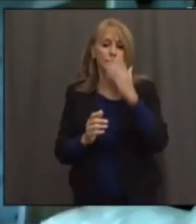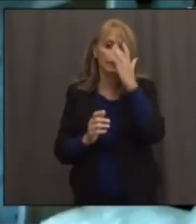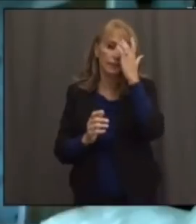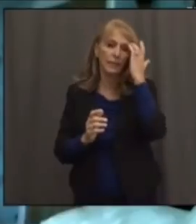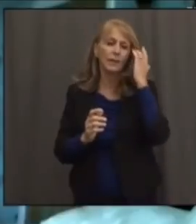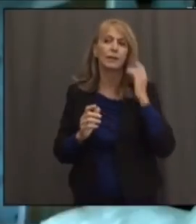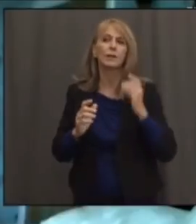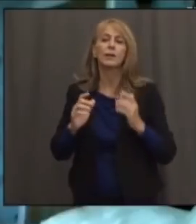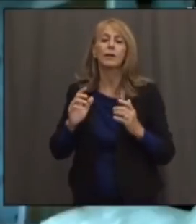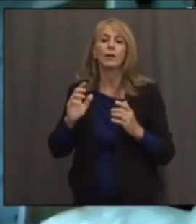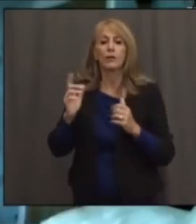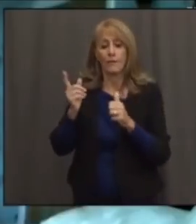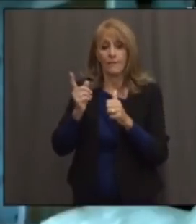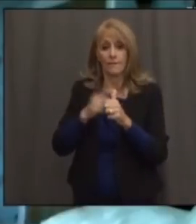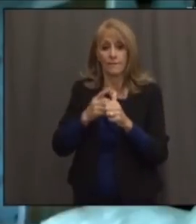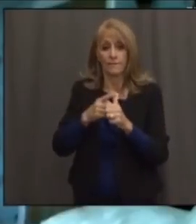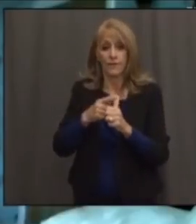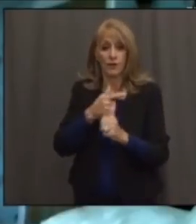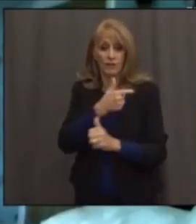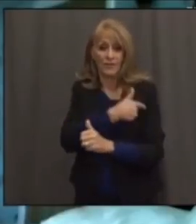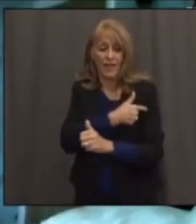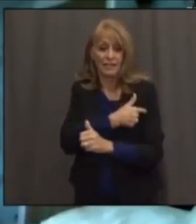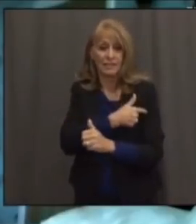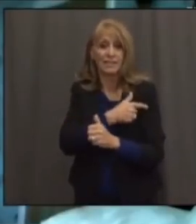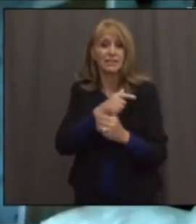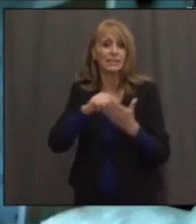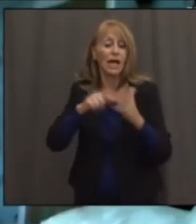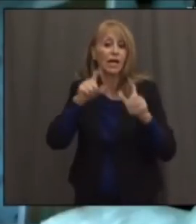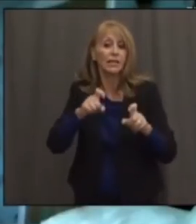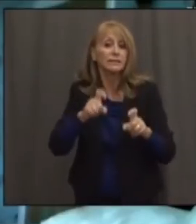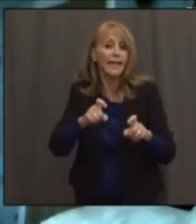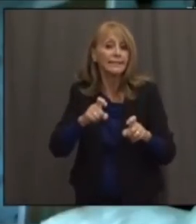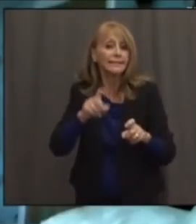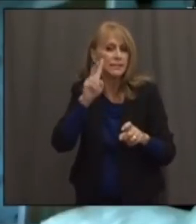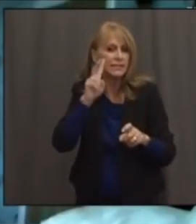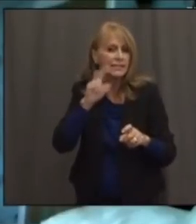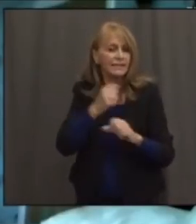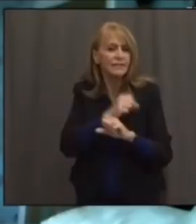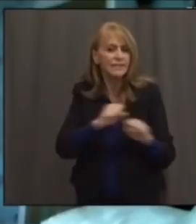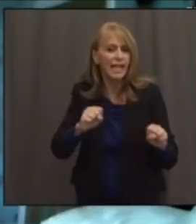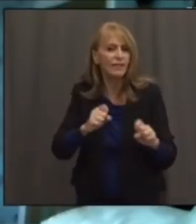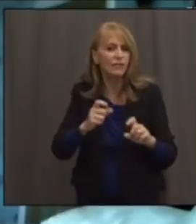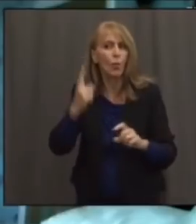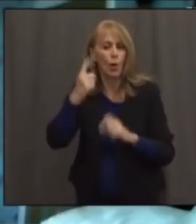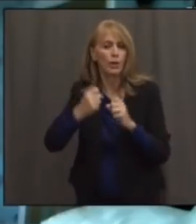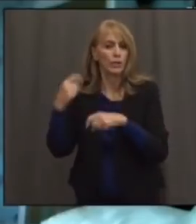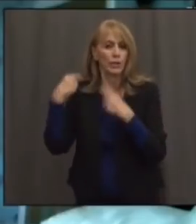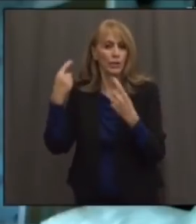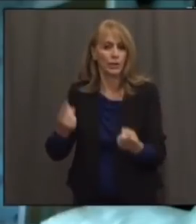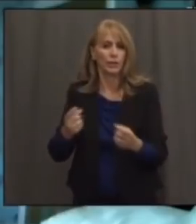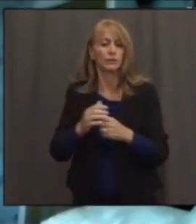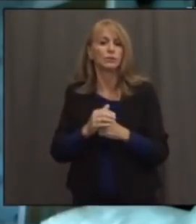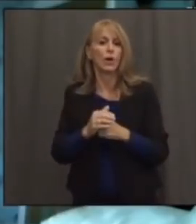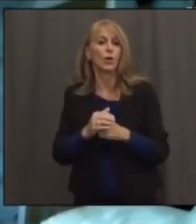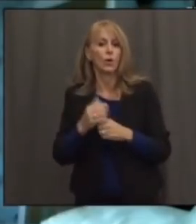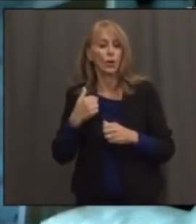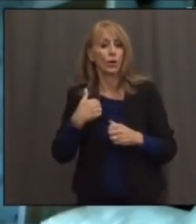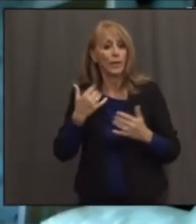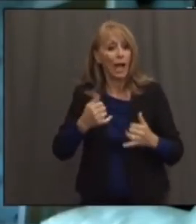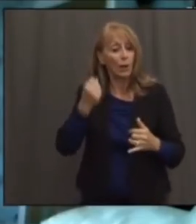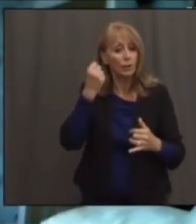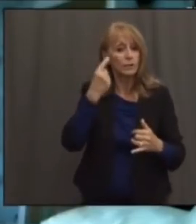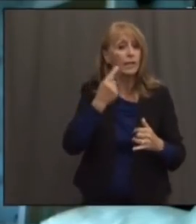started about a year ago, phase 3, these large clinical trials. So right now we've gotten snapshots of how they work 3 months and 6 months